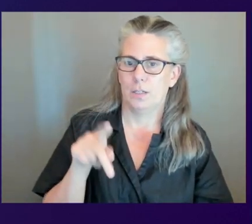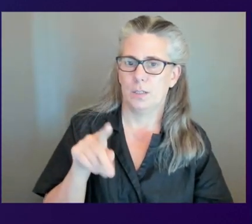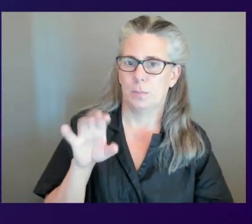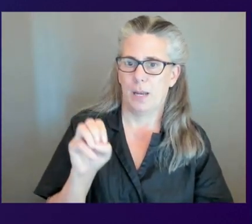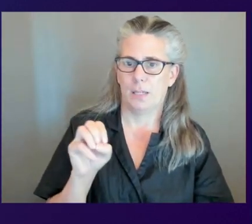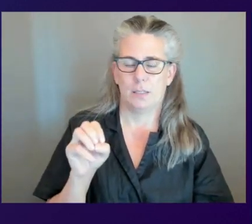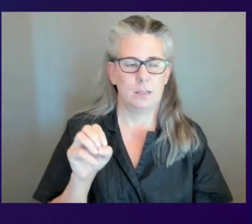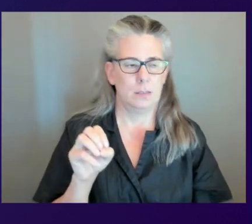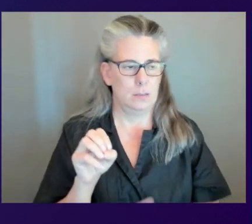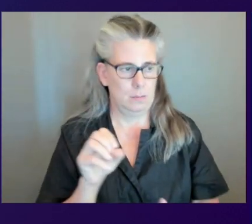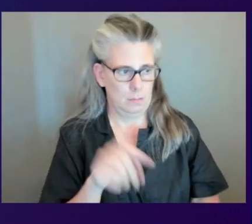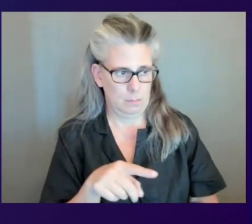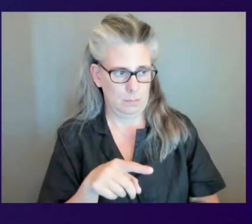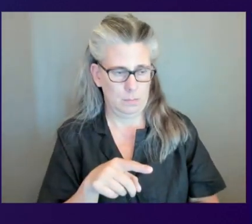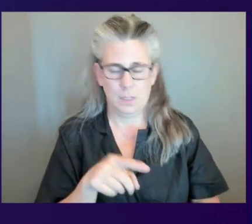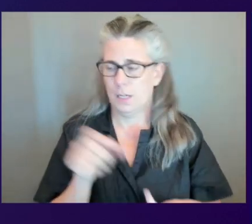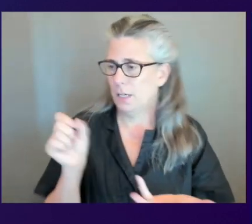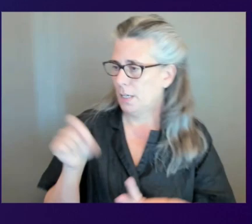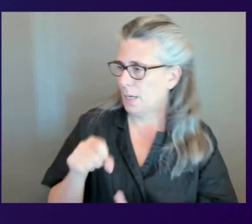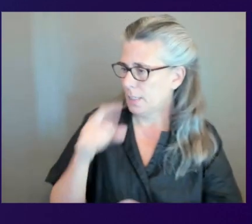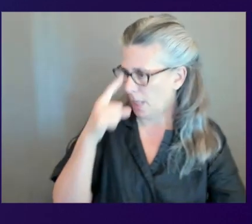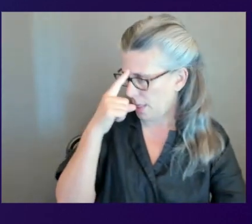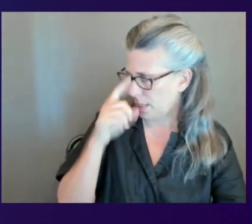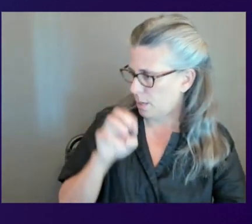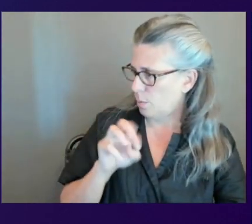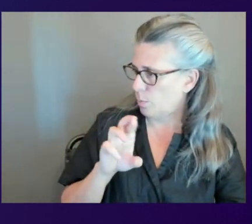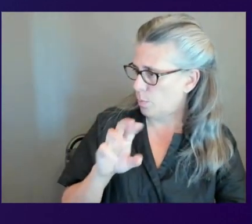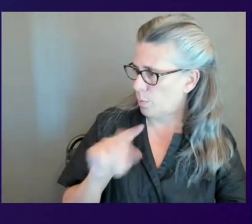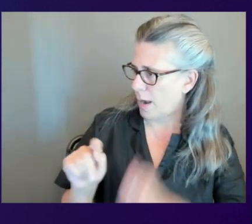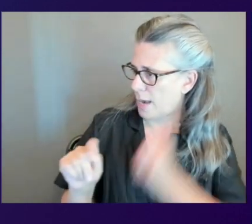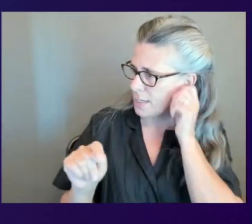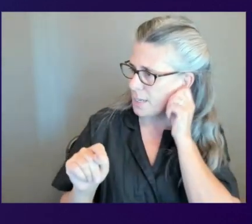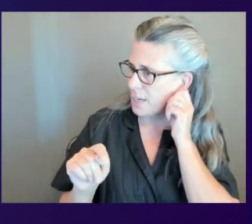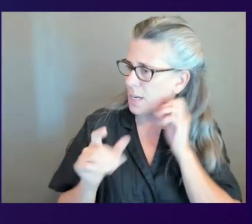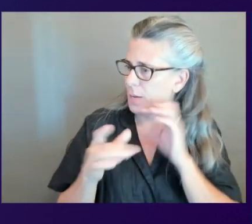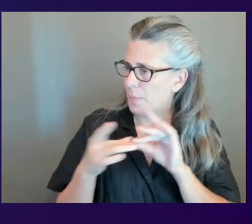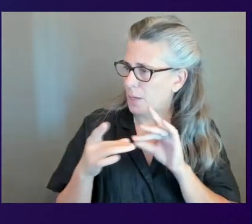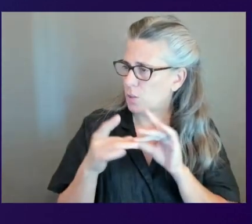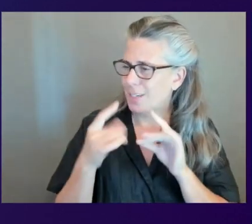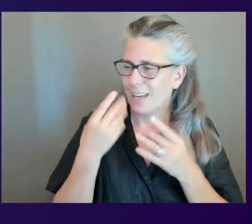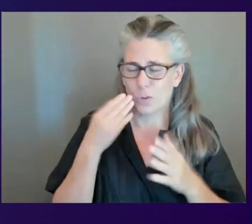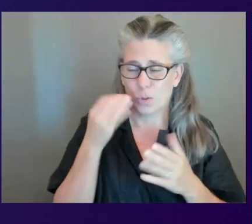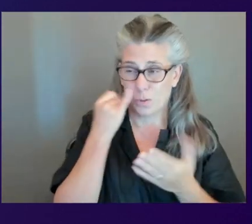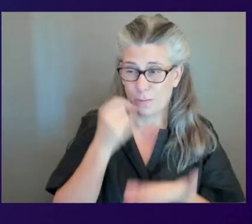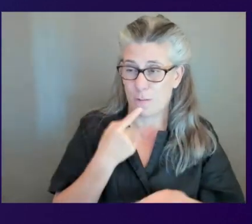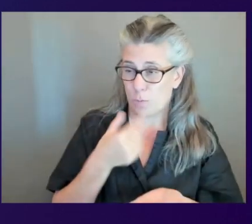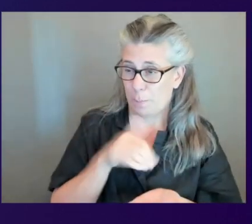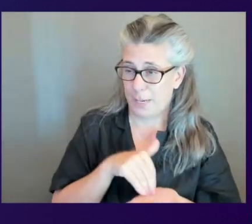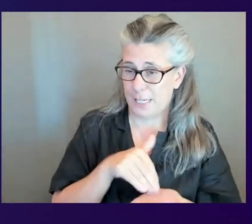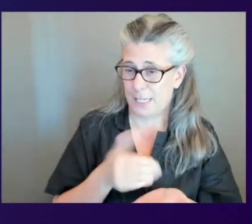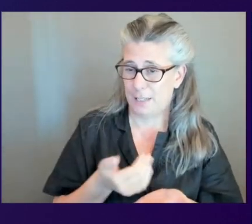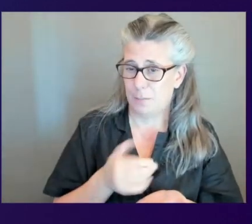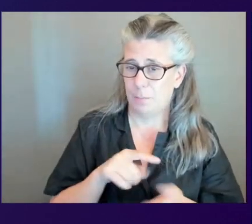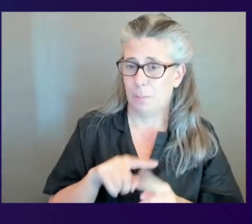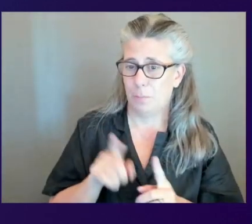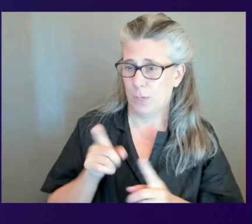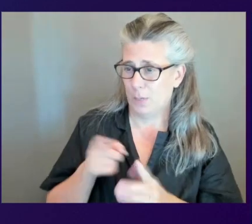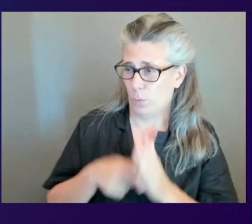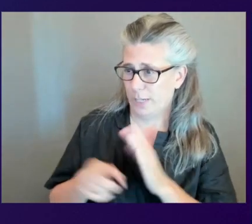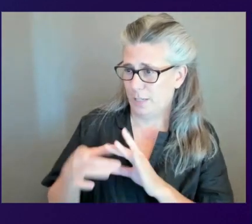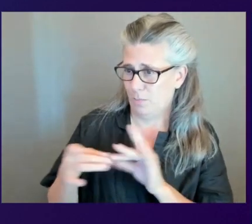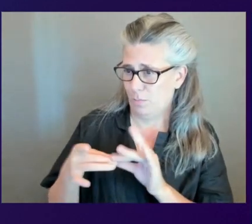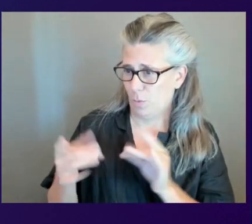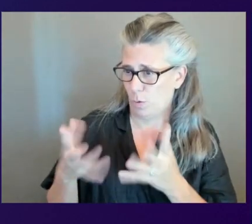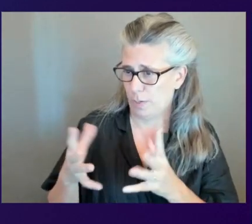of these on his, so please, if I'm repeating them, just let me know. But one of our customers, they have essentially support agents